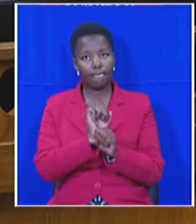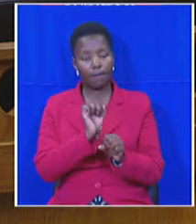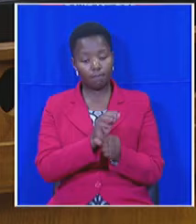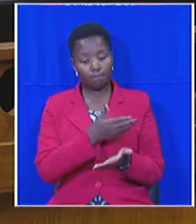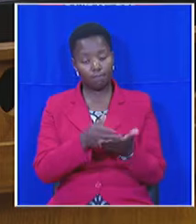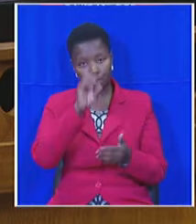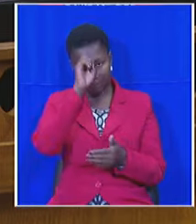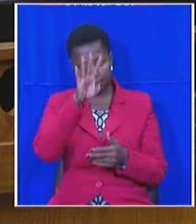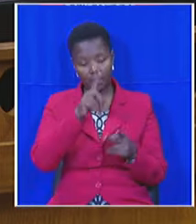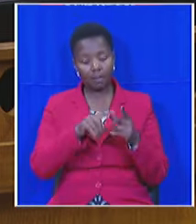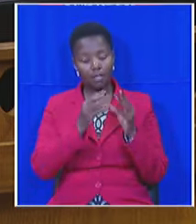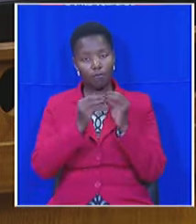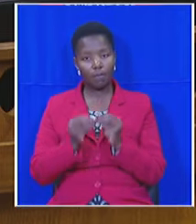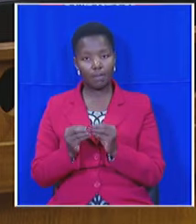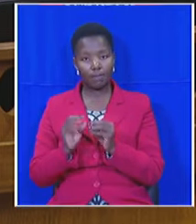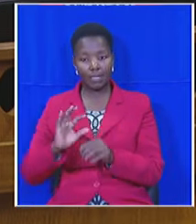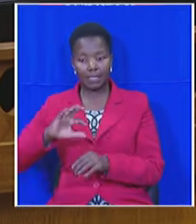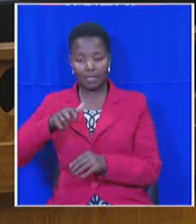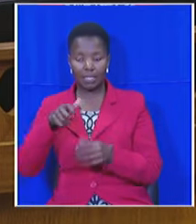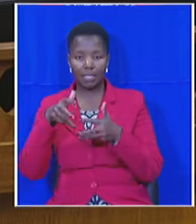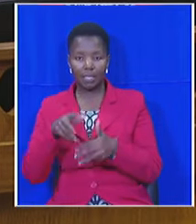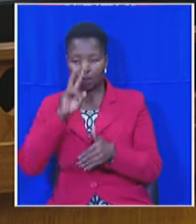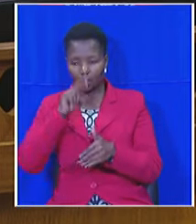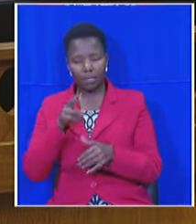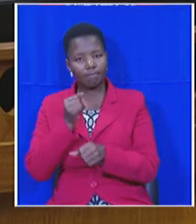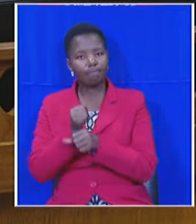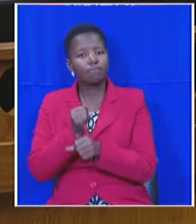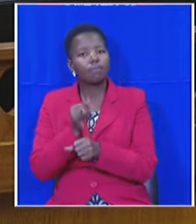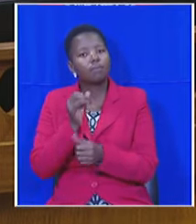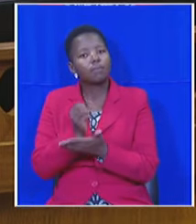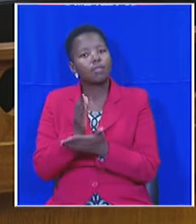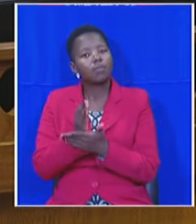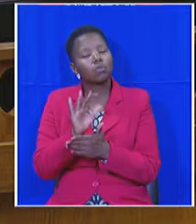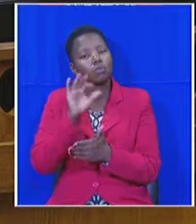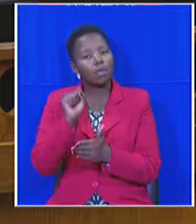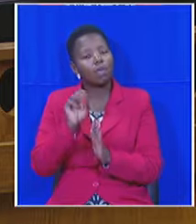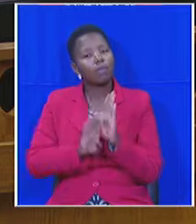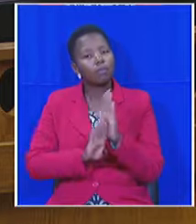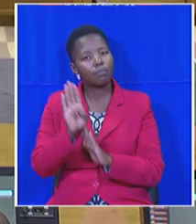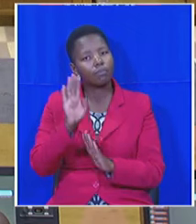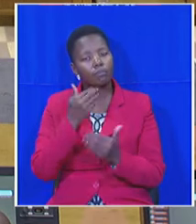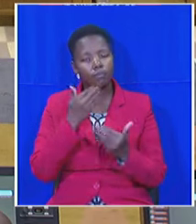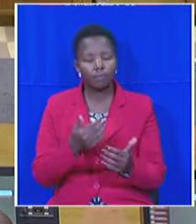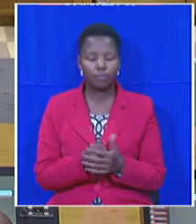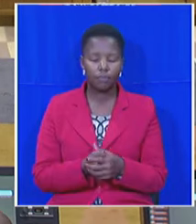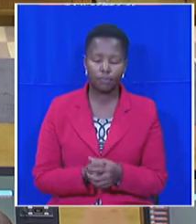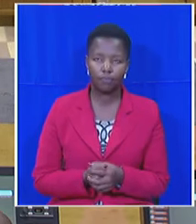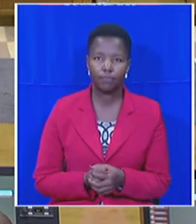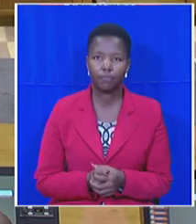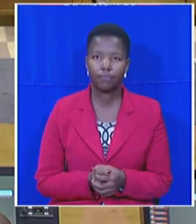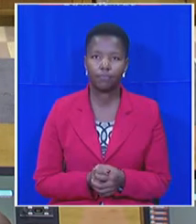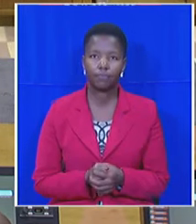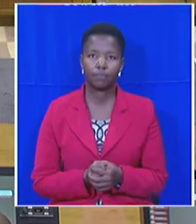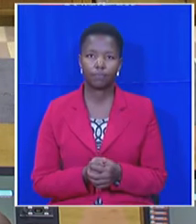mining and manufacturing sectors, we need tourism to keep South Africans working. Thank you. Thank you very much,